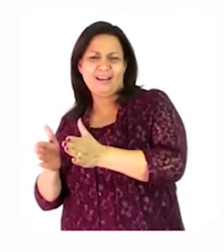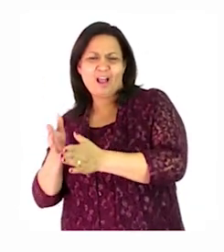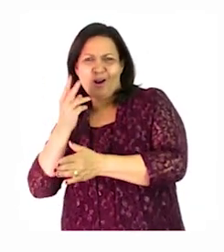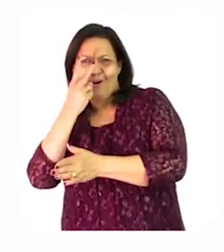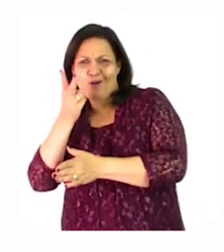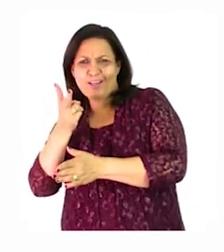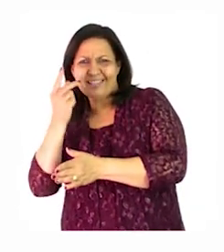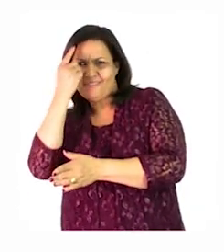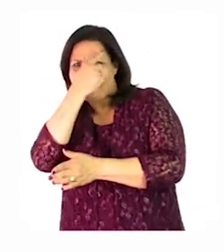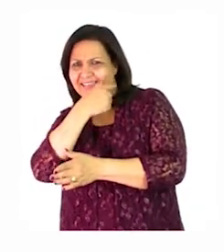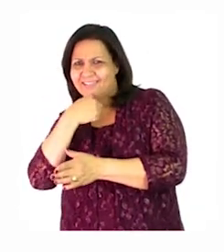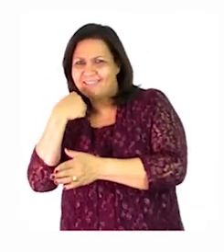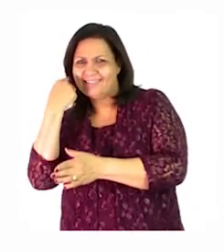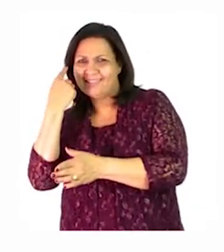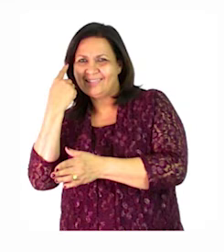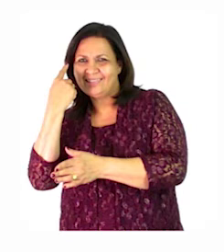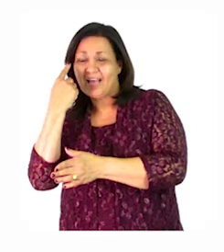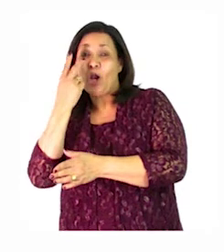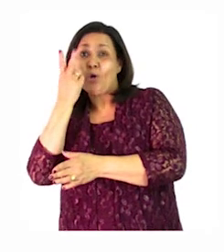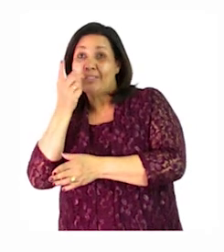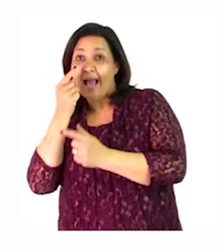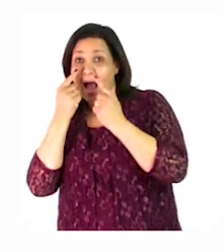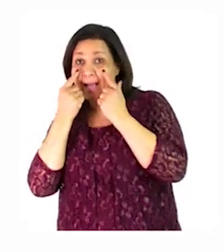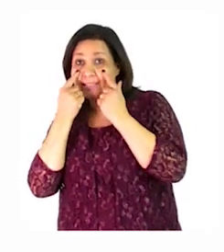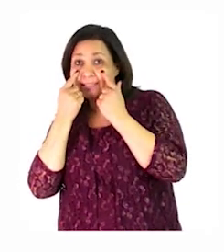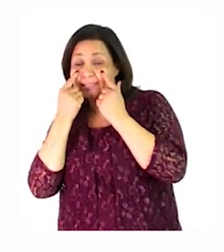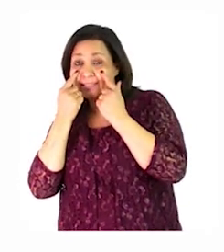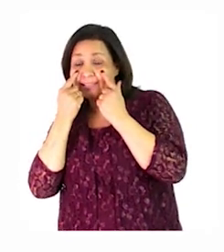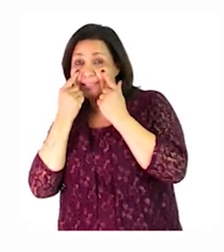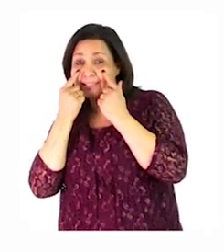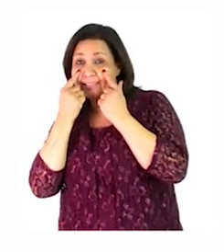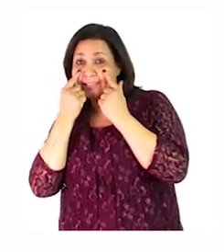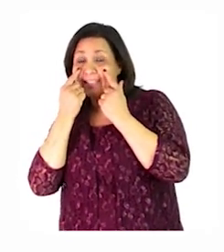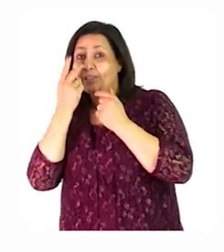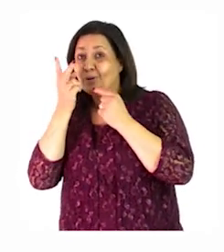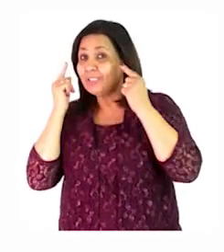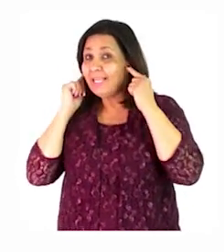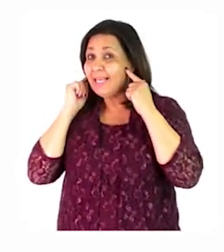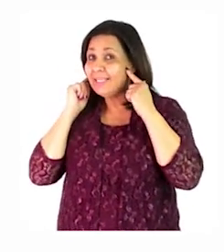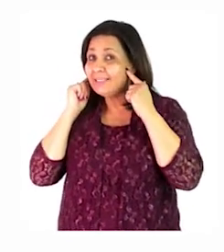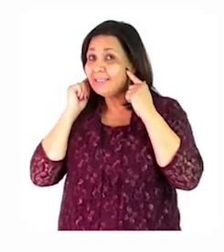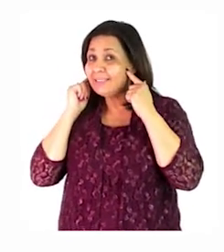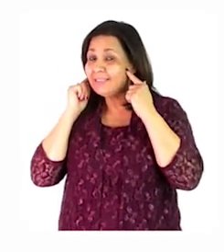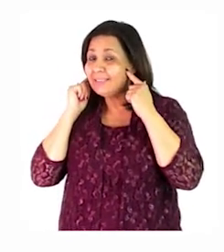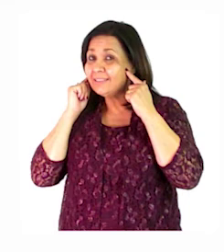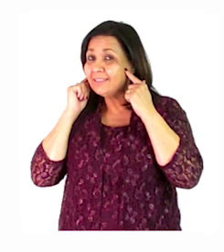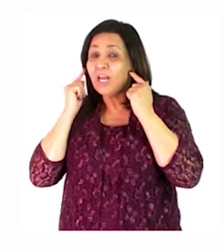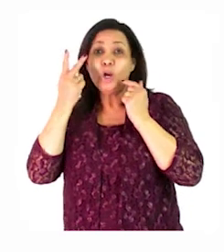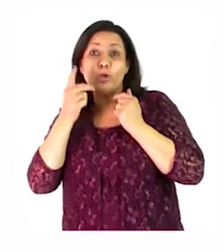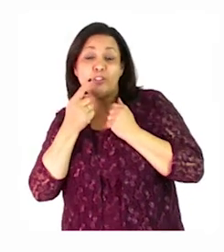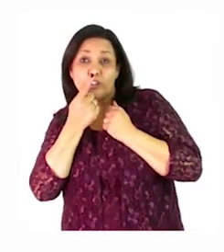his face too. Look at his eyes. Did you look at his ears? Now look at